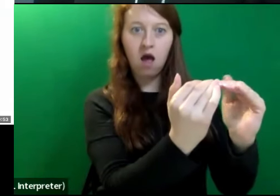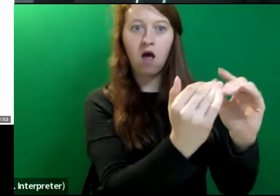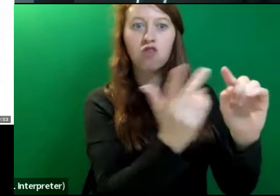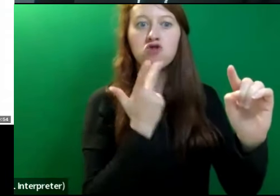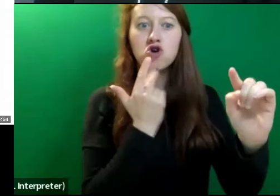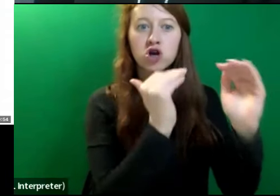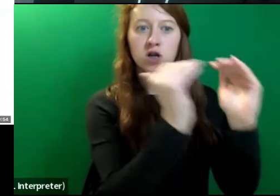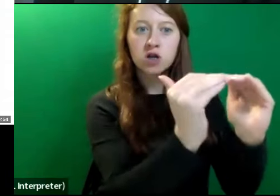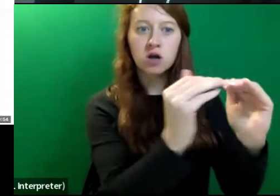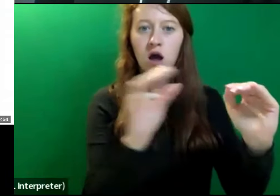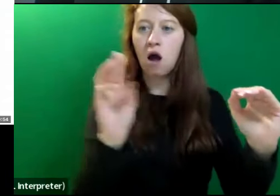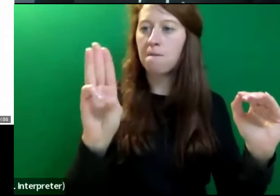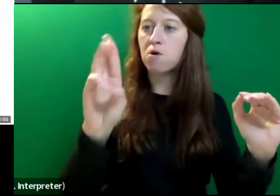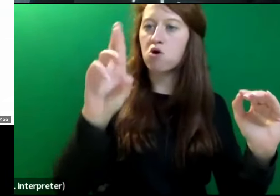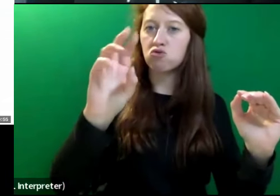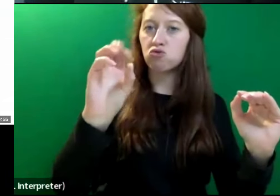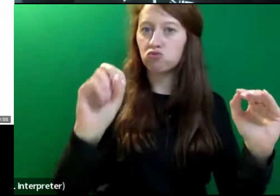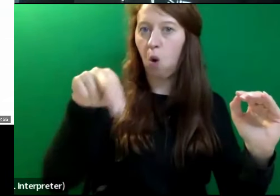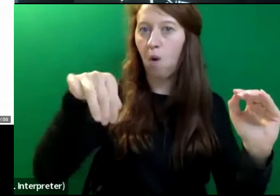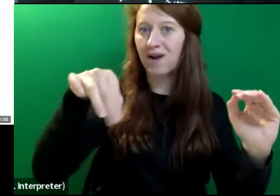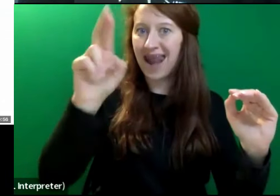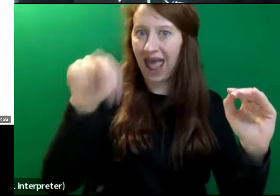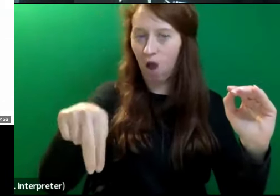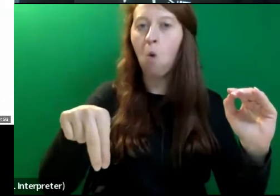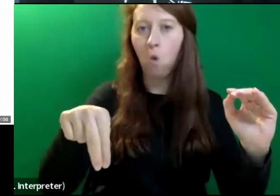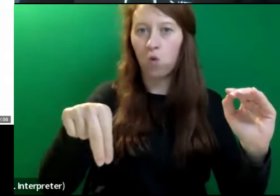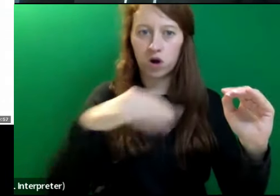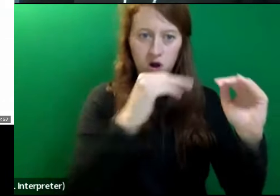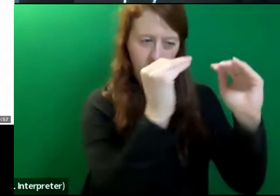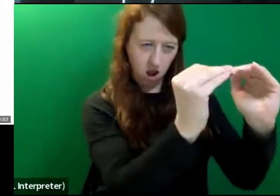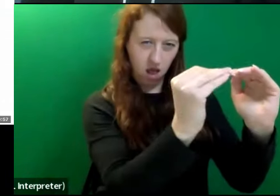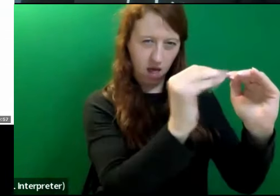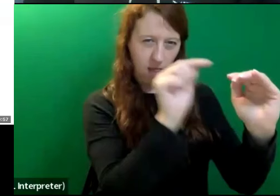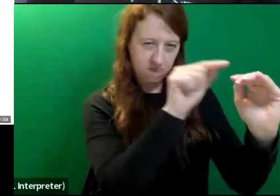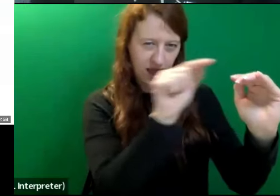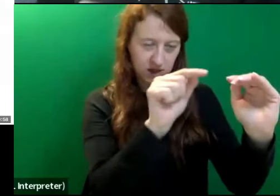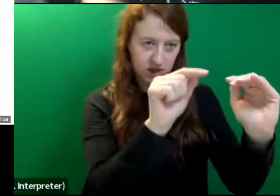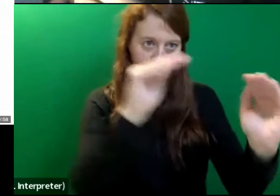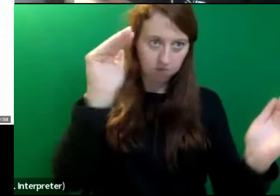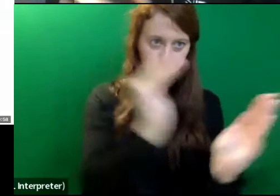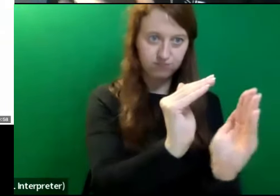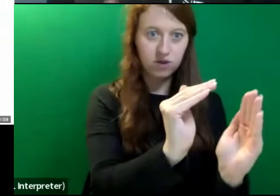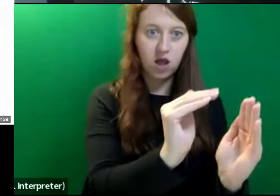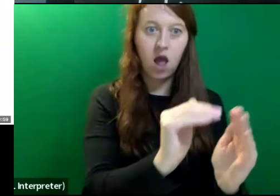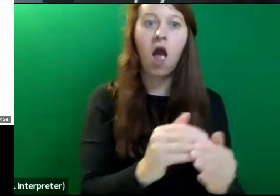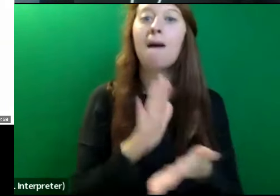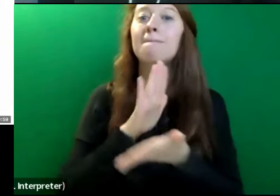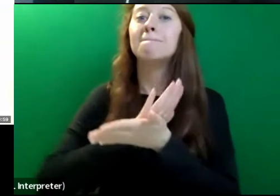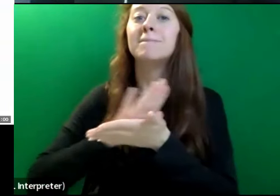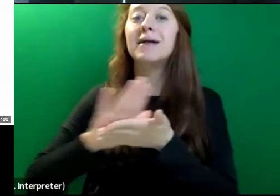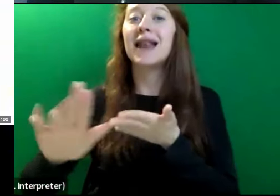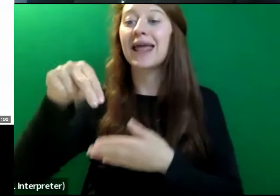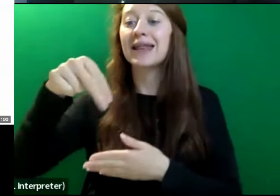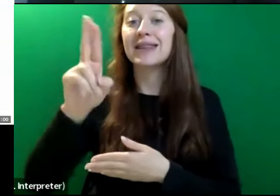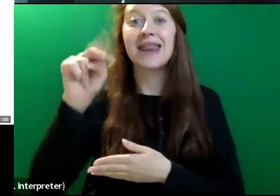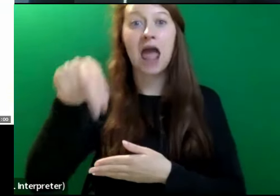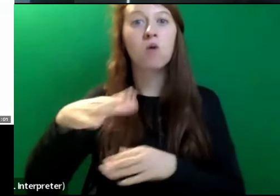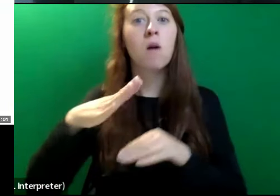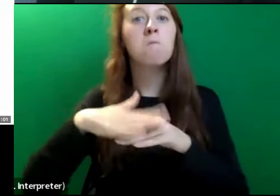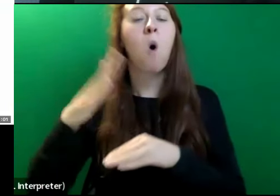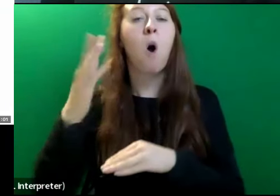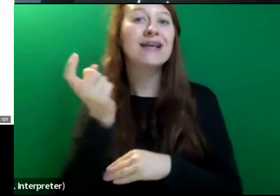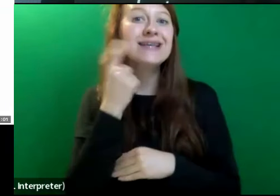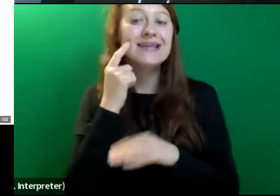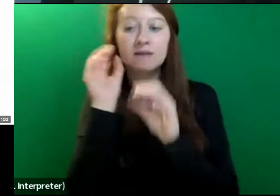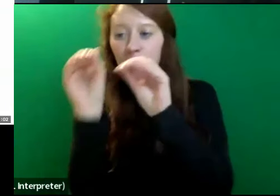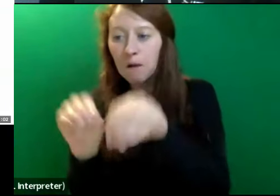I think plain nouns are a bit easier maybe to isolate and to teach people who are learning sign language or sign language